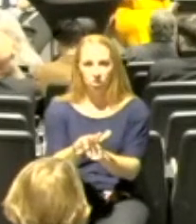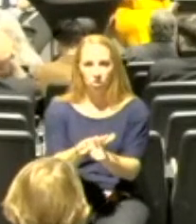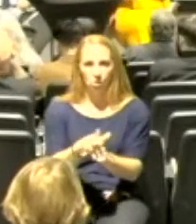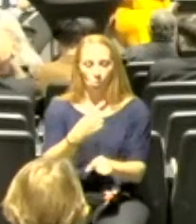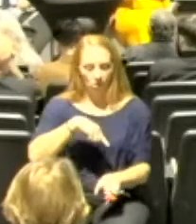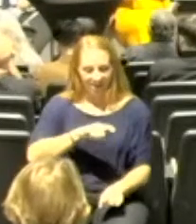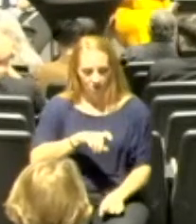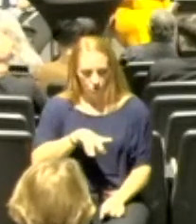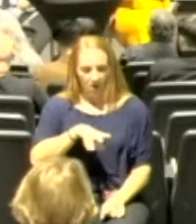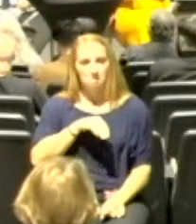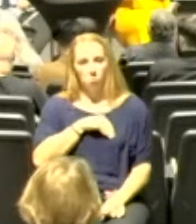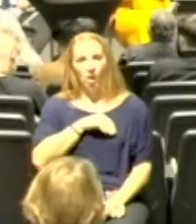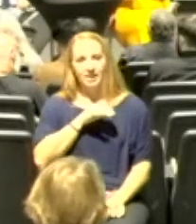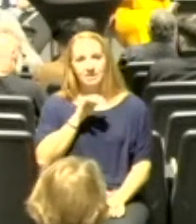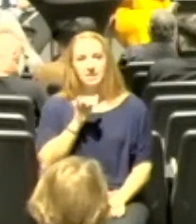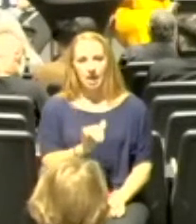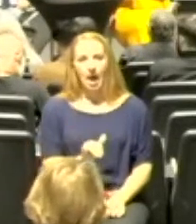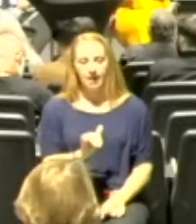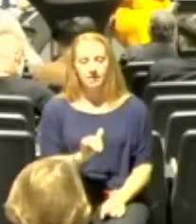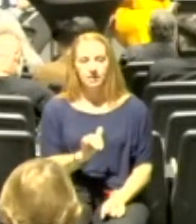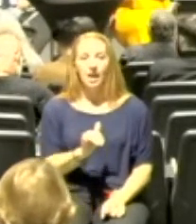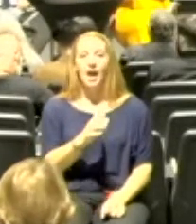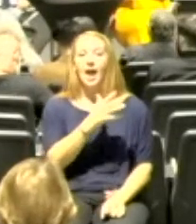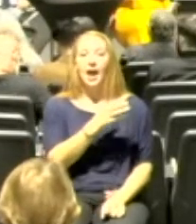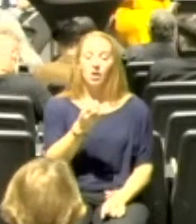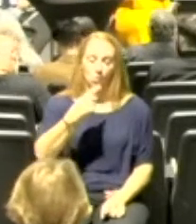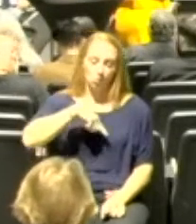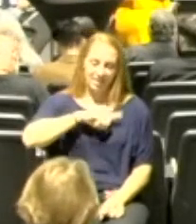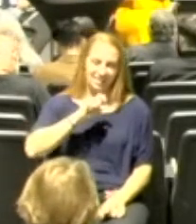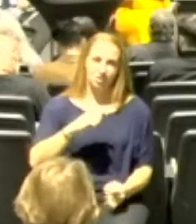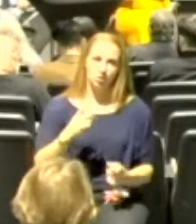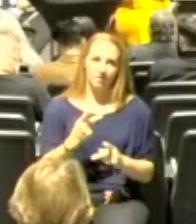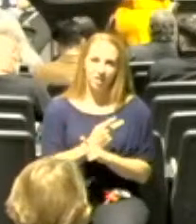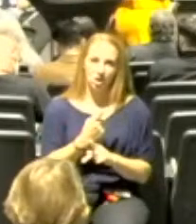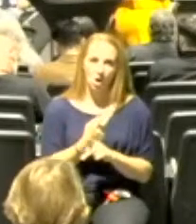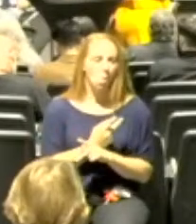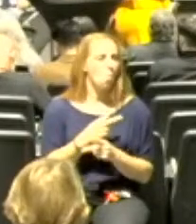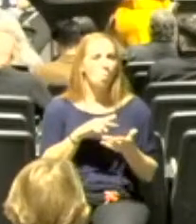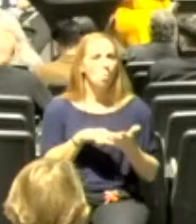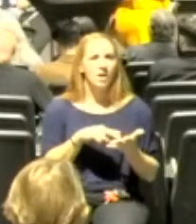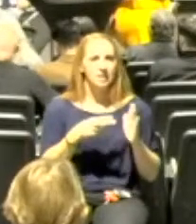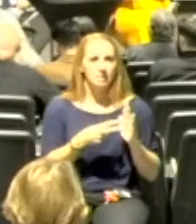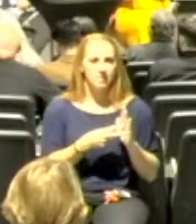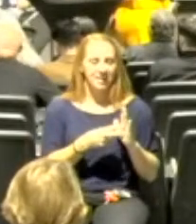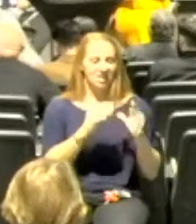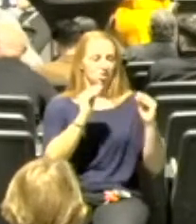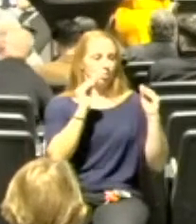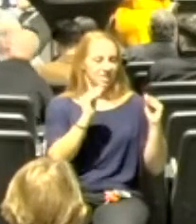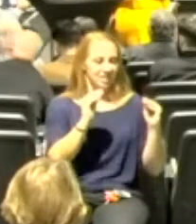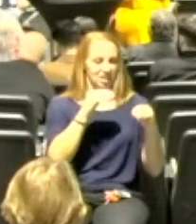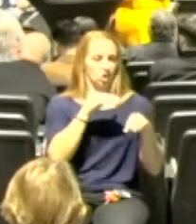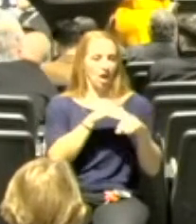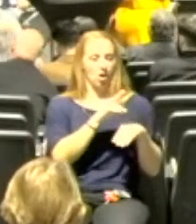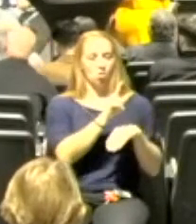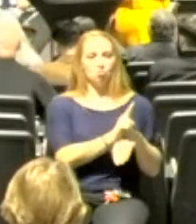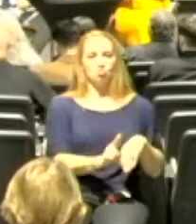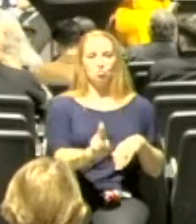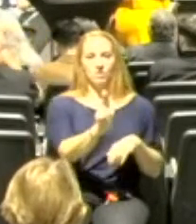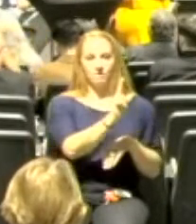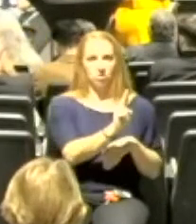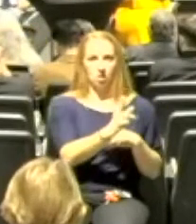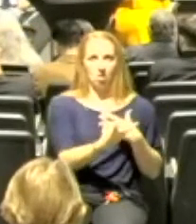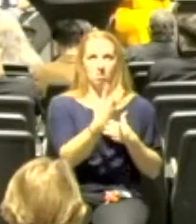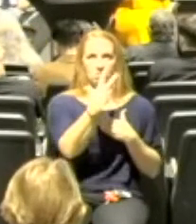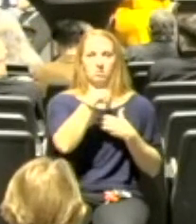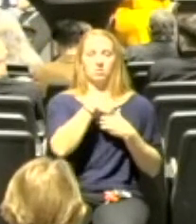and to talk about that, and then for us to figure out what it means to be a teaching university and how we then internalize that